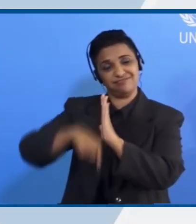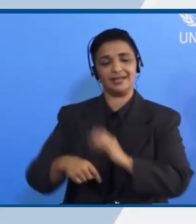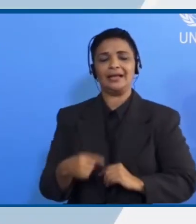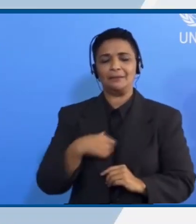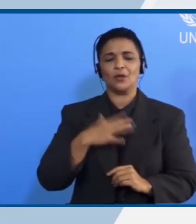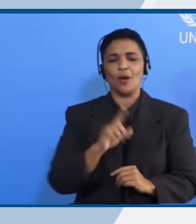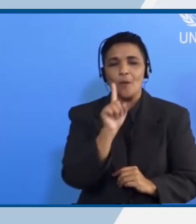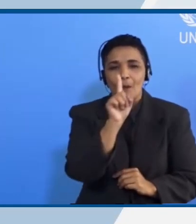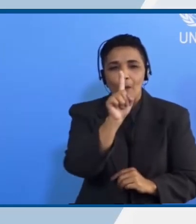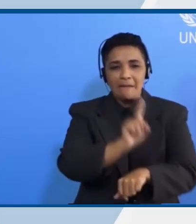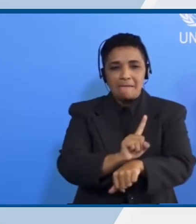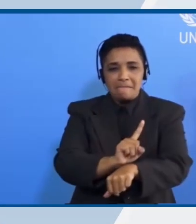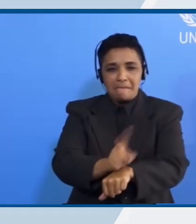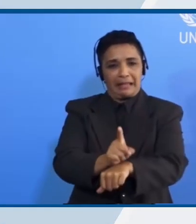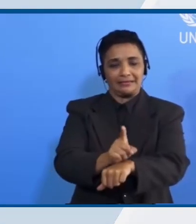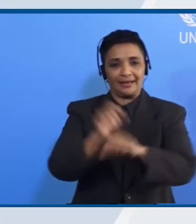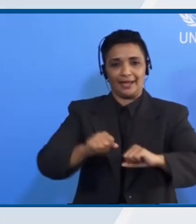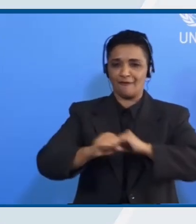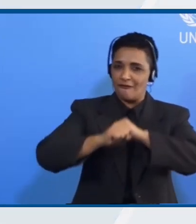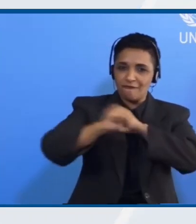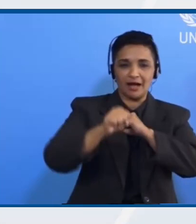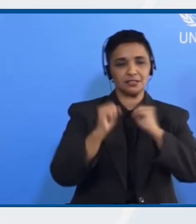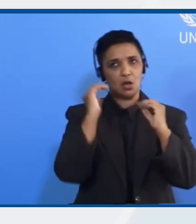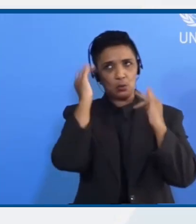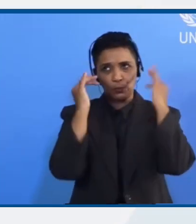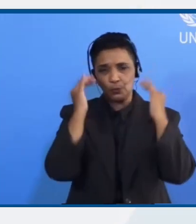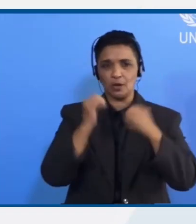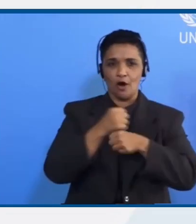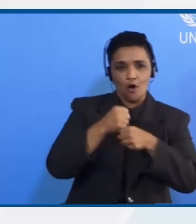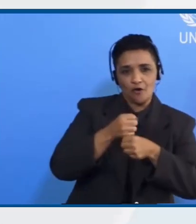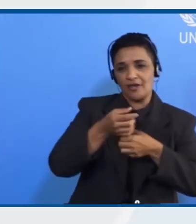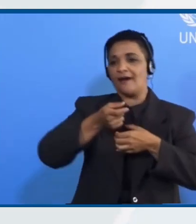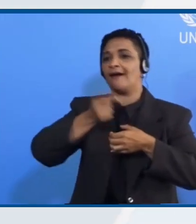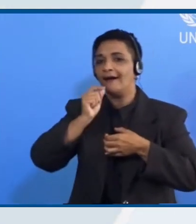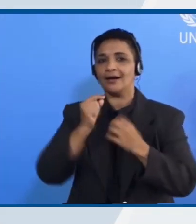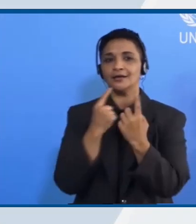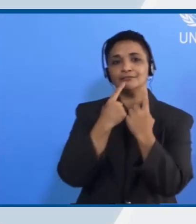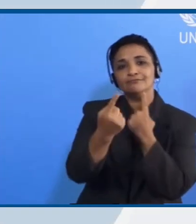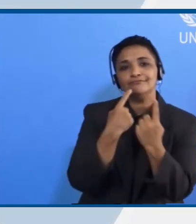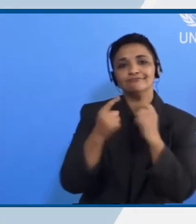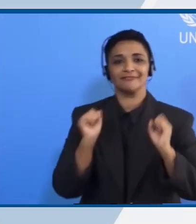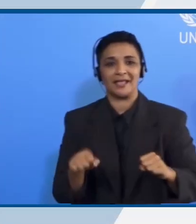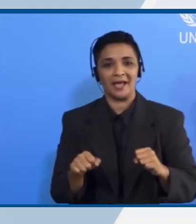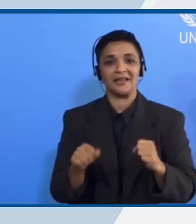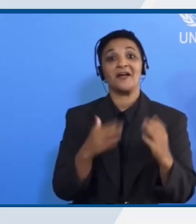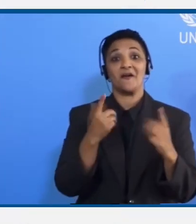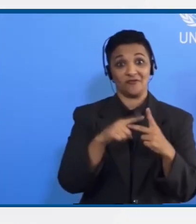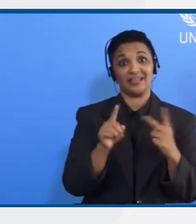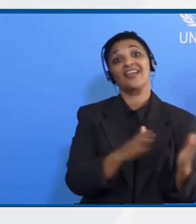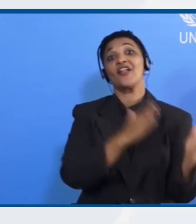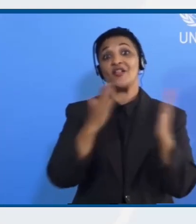1-minute answer, gives us any thoughts, further food for thought, over coffee, over corridor conversations, and then I move into